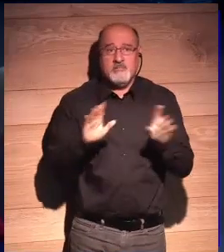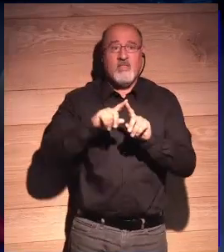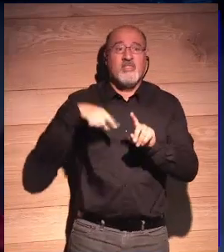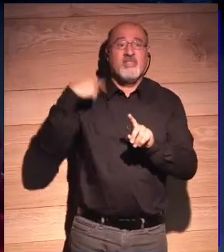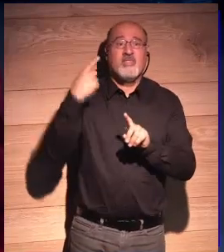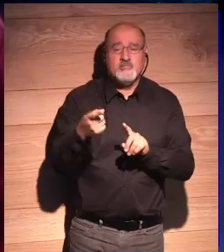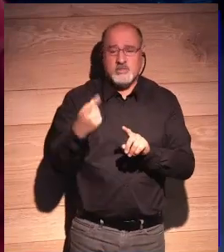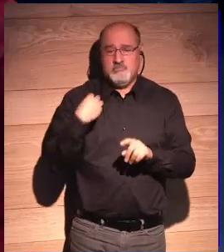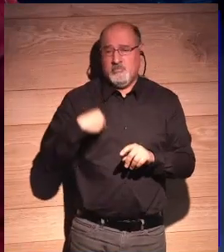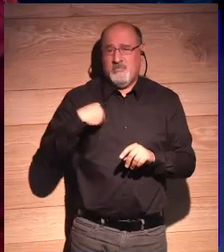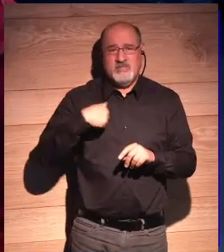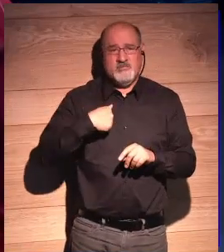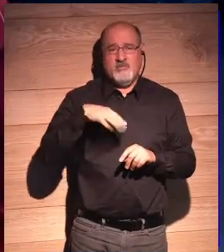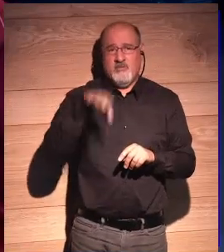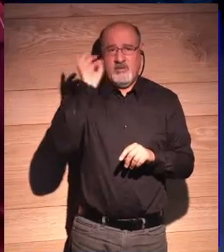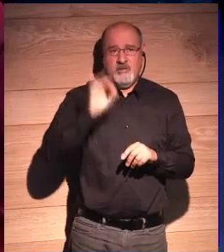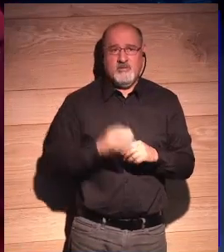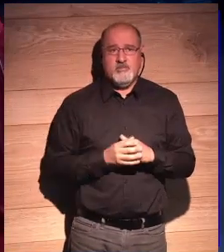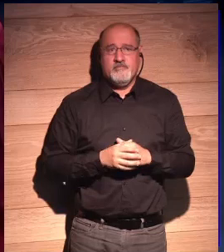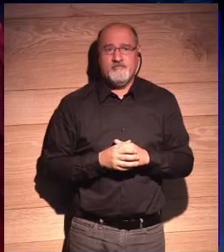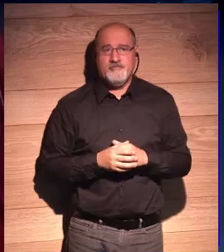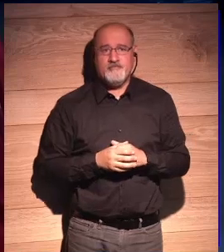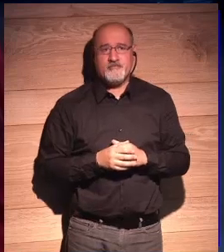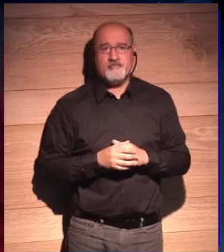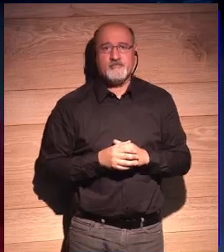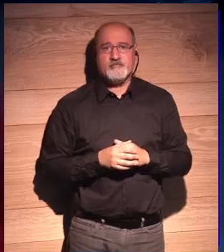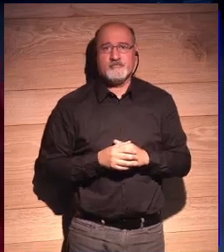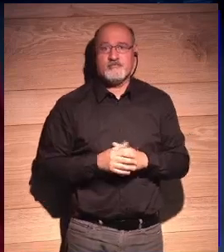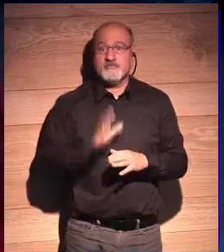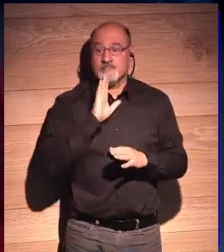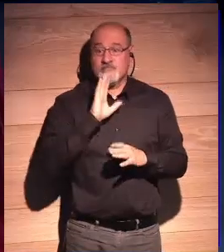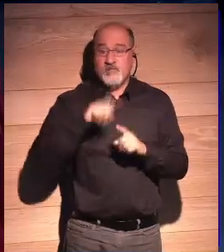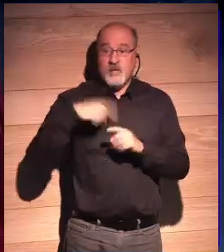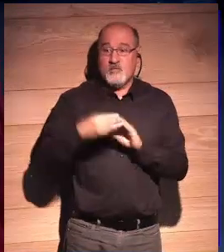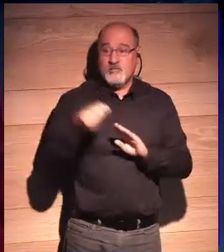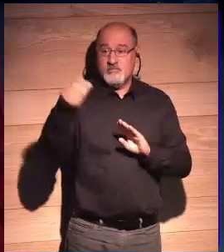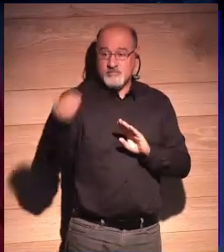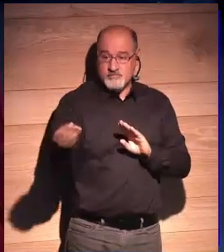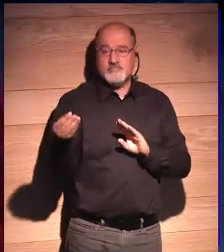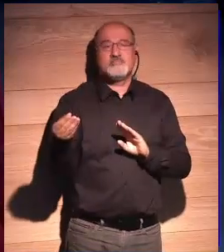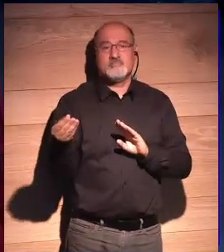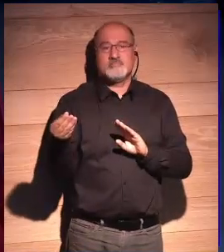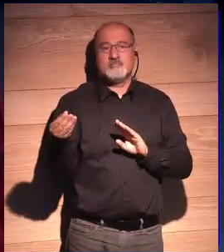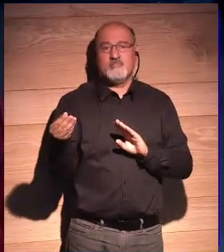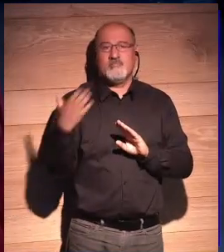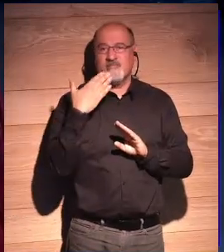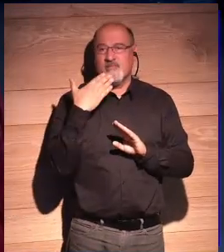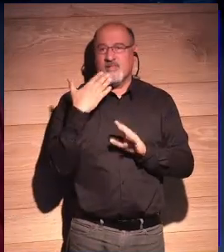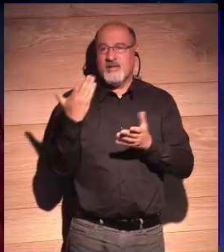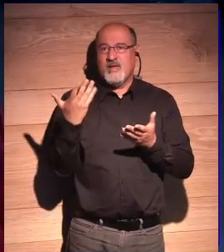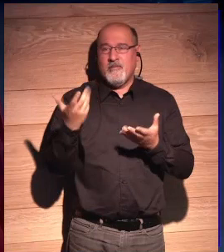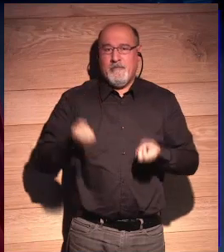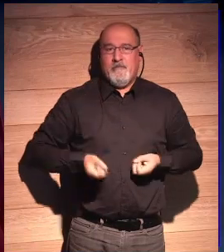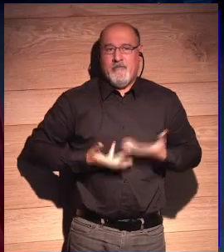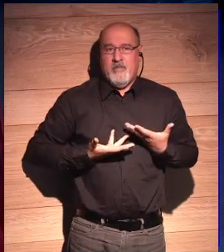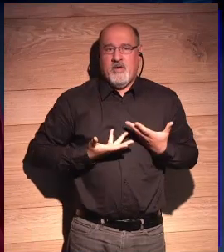time, who has to read it with a completely blank affect and not show any emotion.